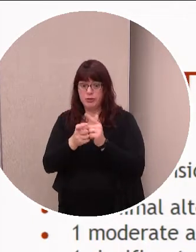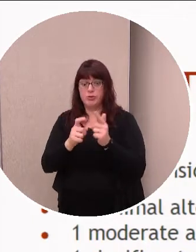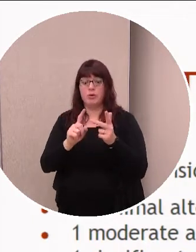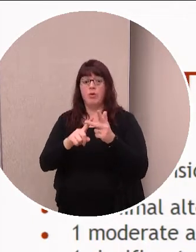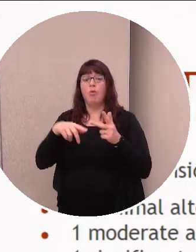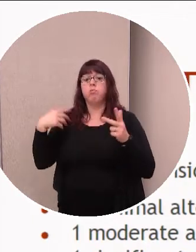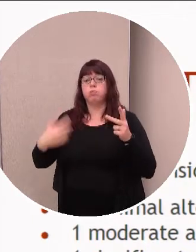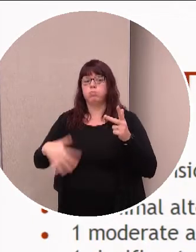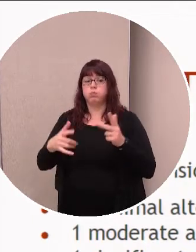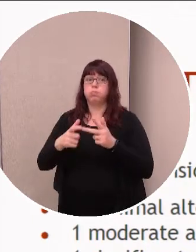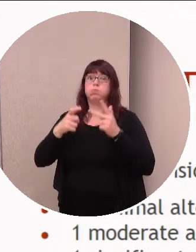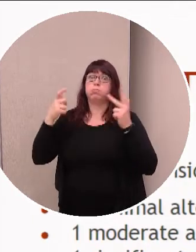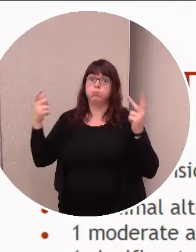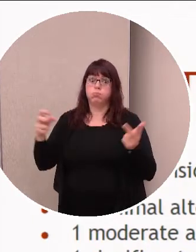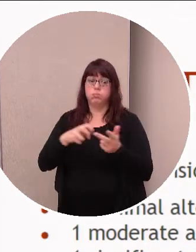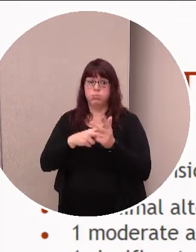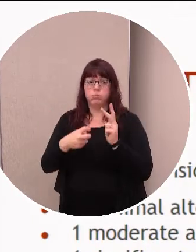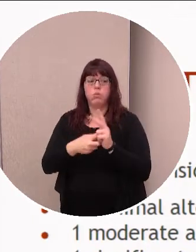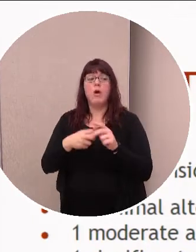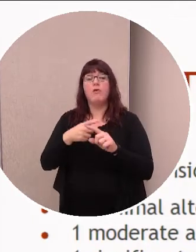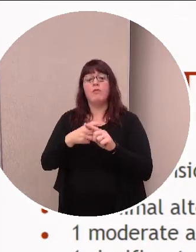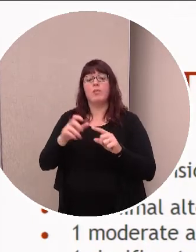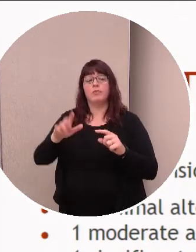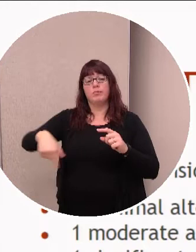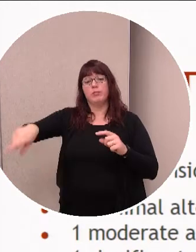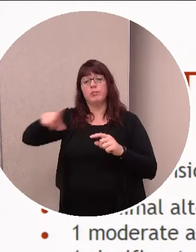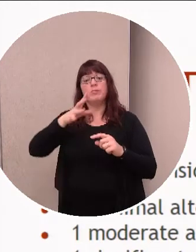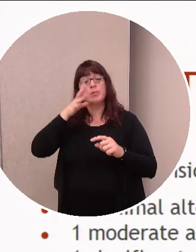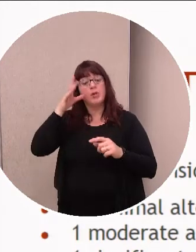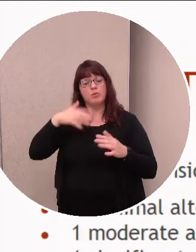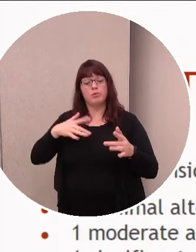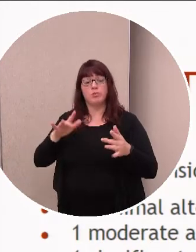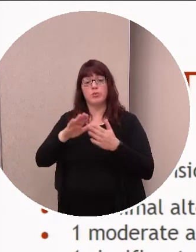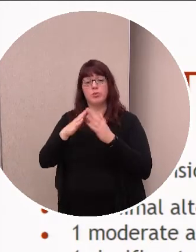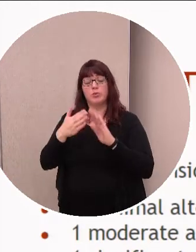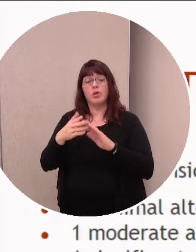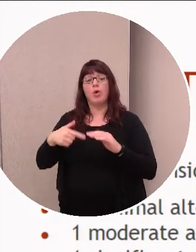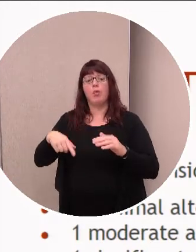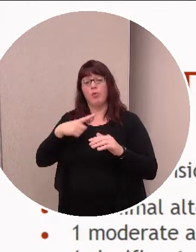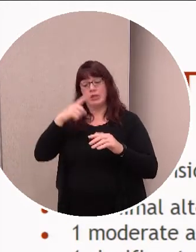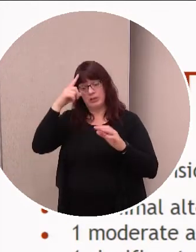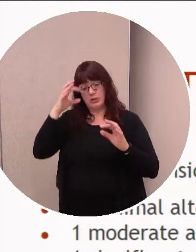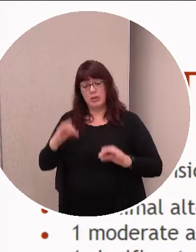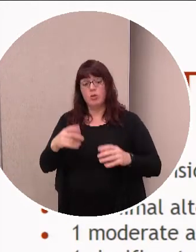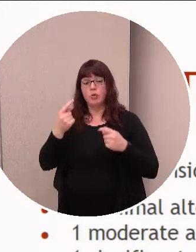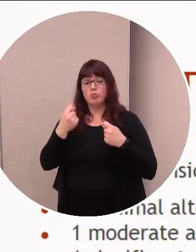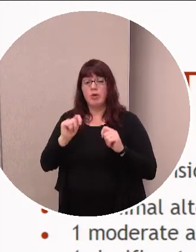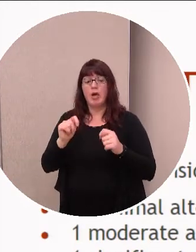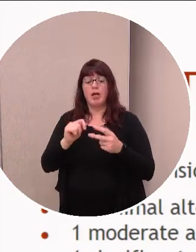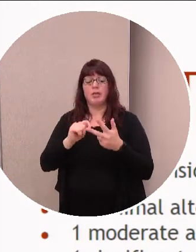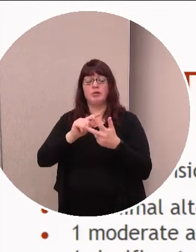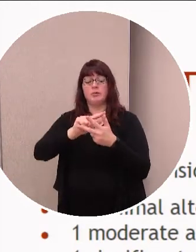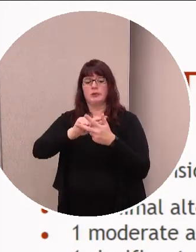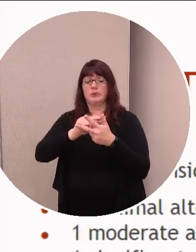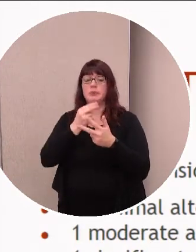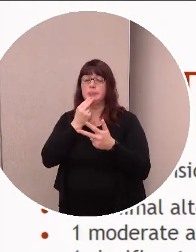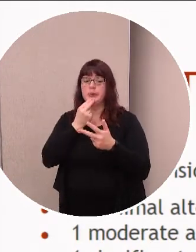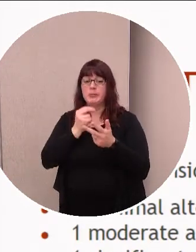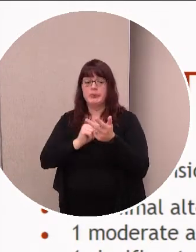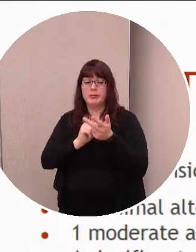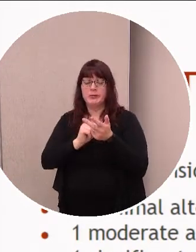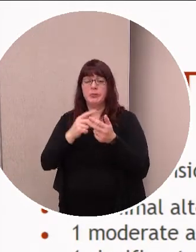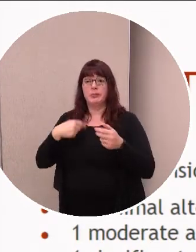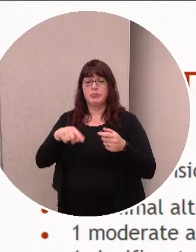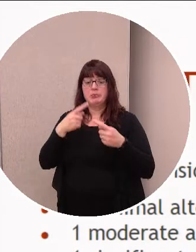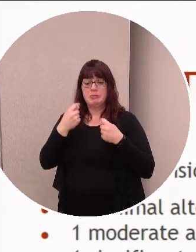the concerns of the parent community, we decided to go with the minimal alteration to try to keep